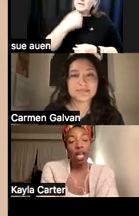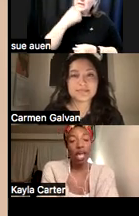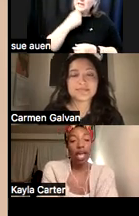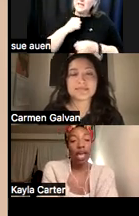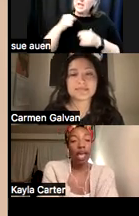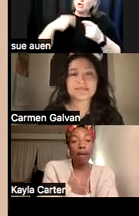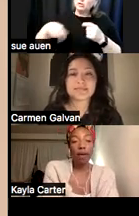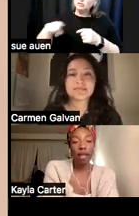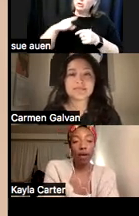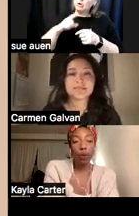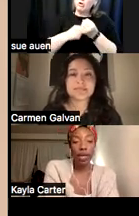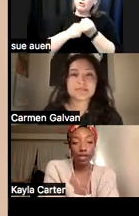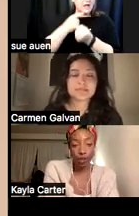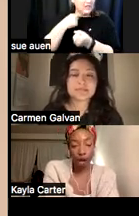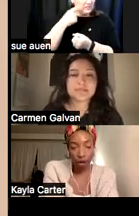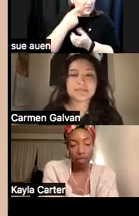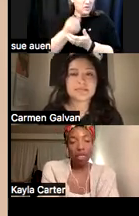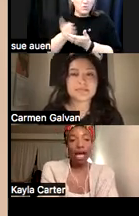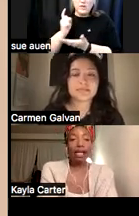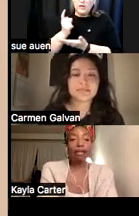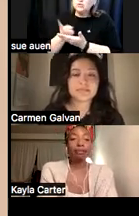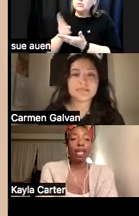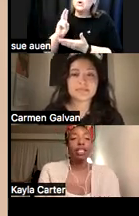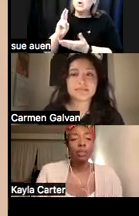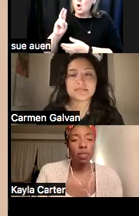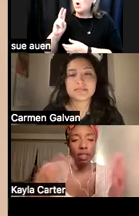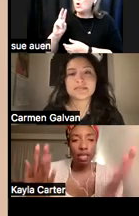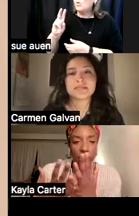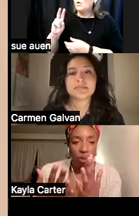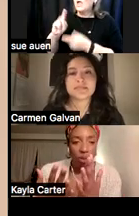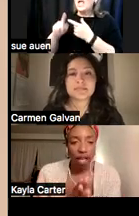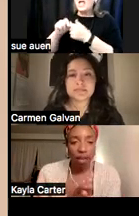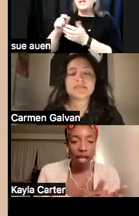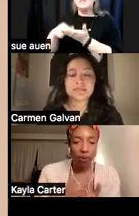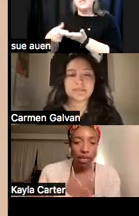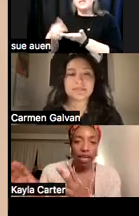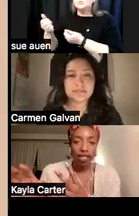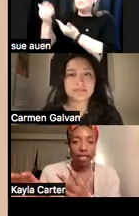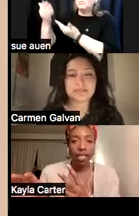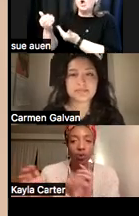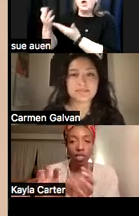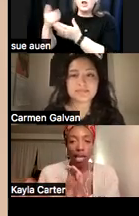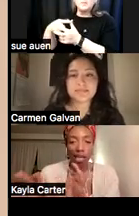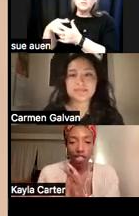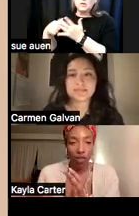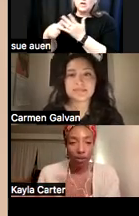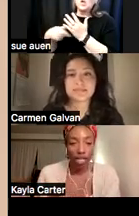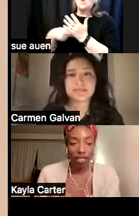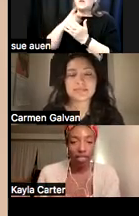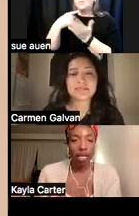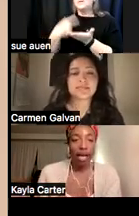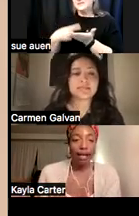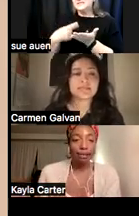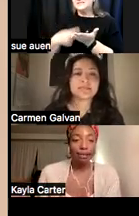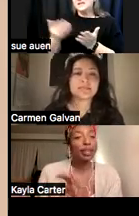circle about a week or two ago. And just some of the themes that we brought up as we get into things, we'll touch on those